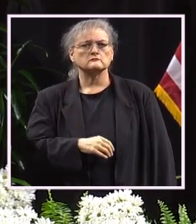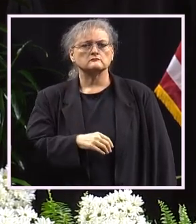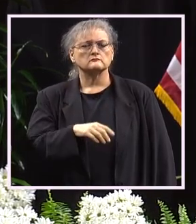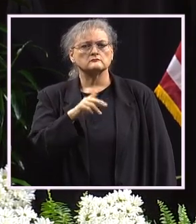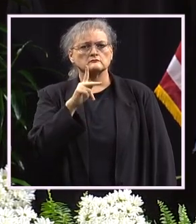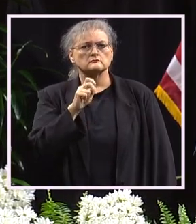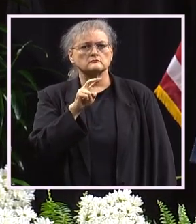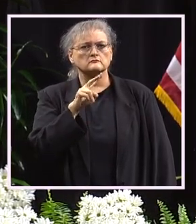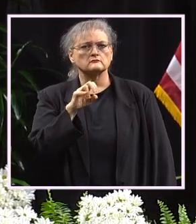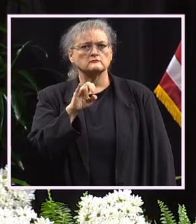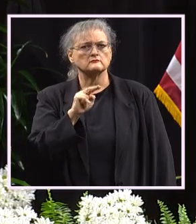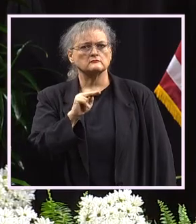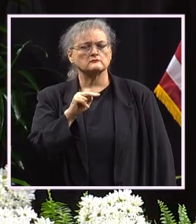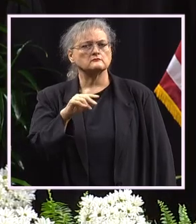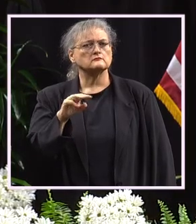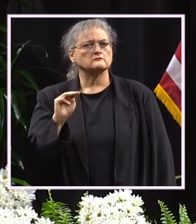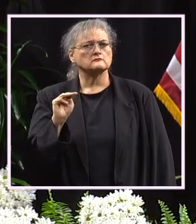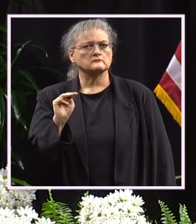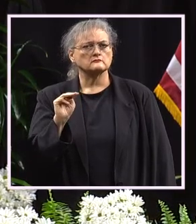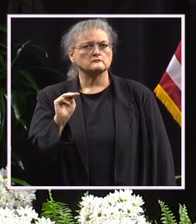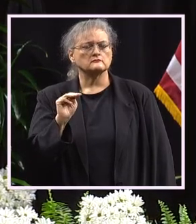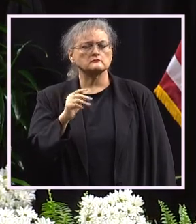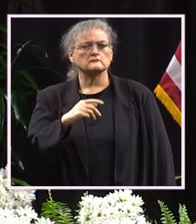Kevin W. McCarthy, MBA